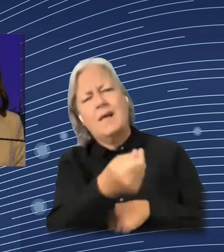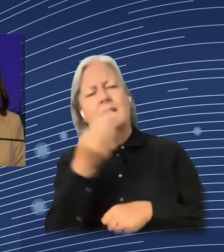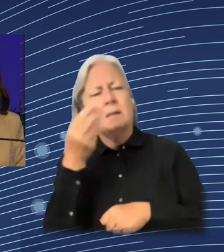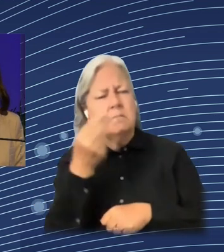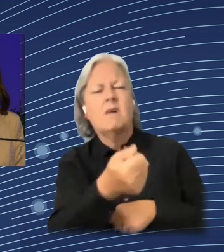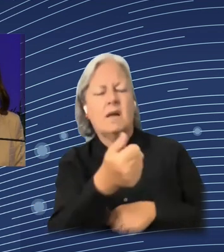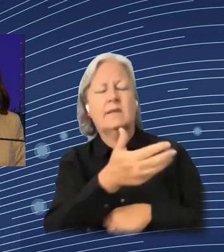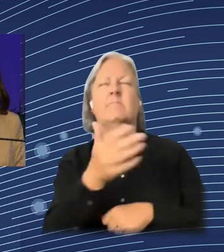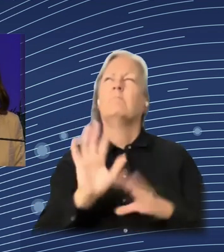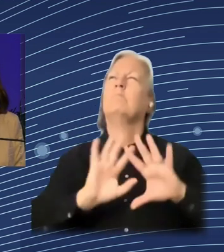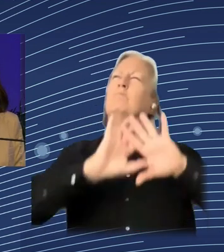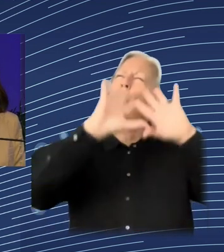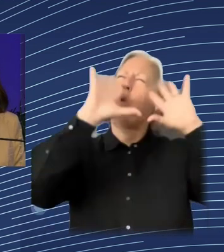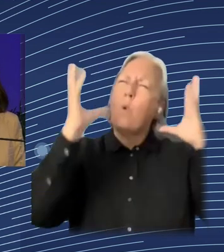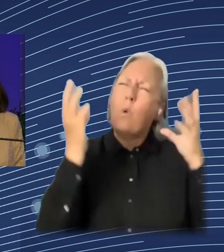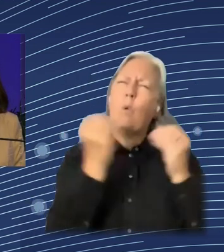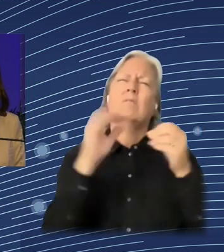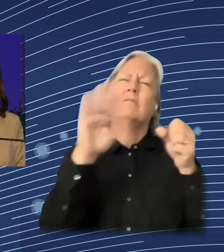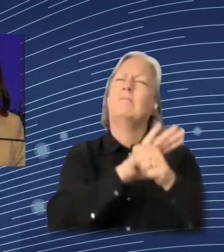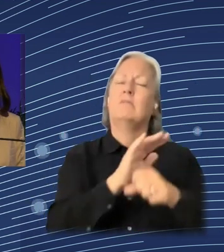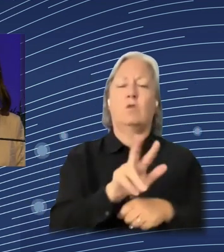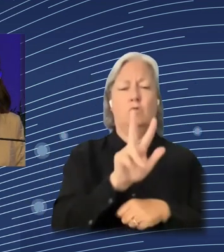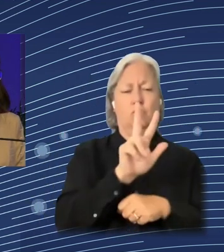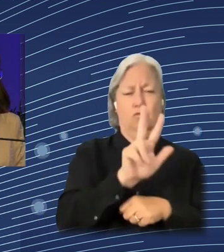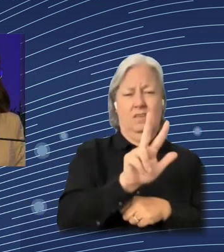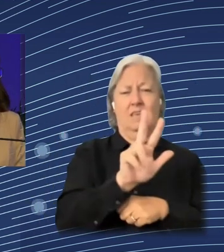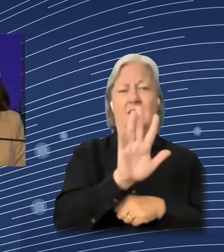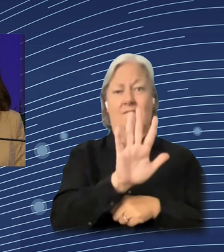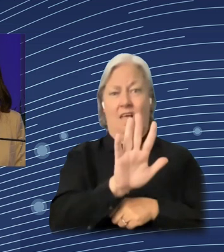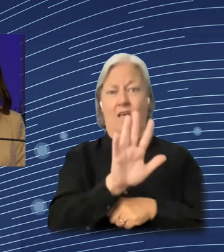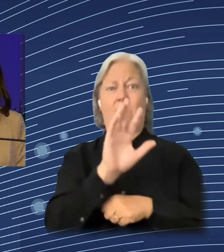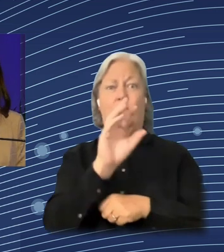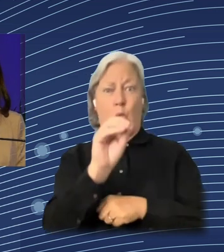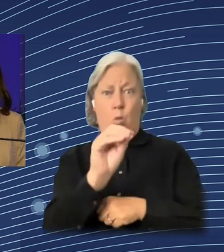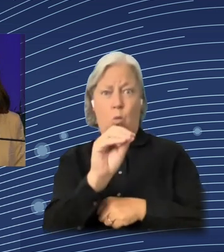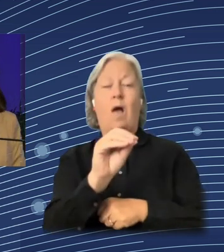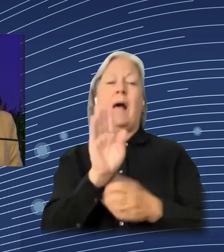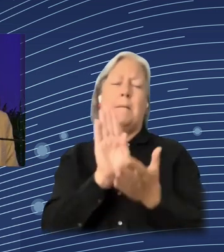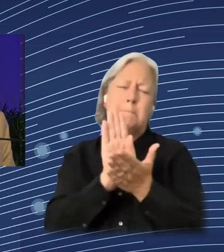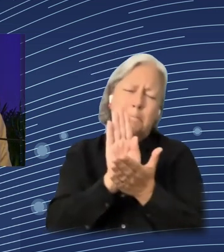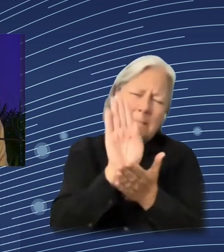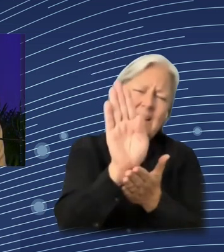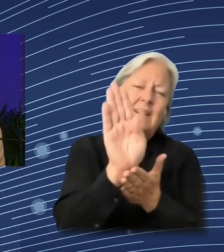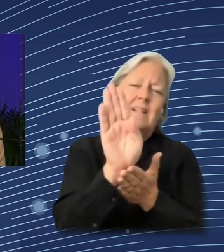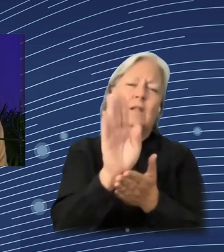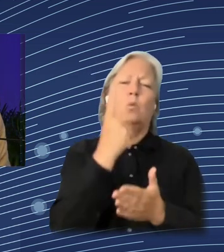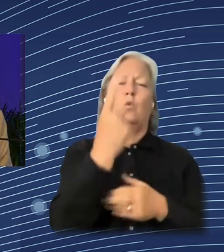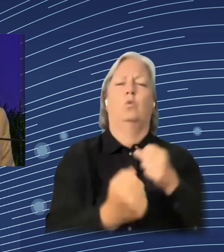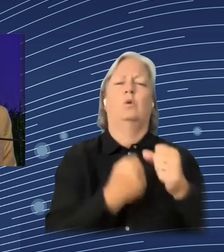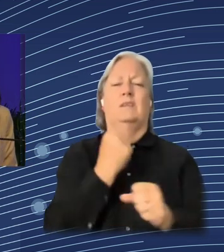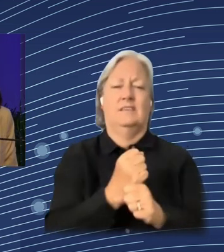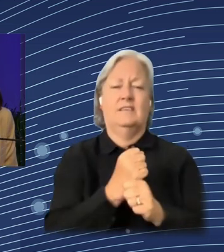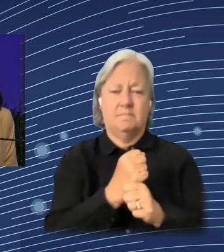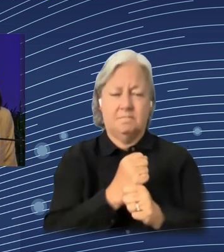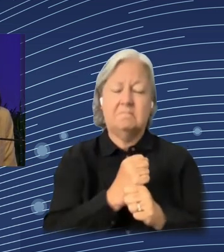of around 350 billion euros per year. So it's quite easy to understand